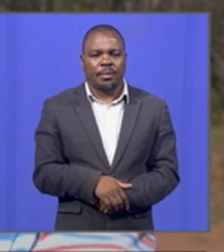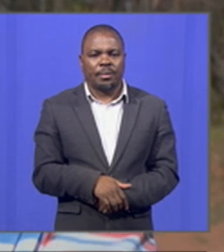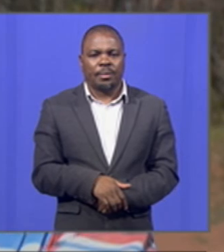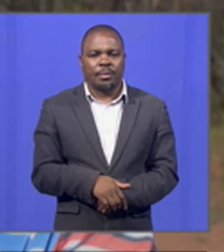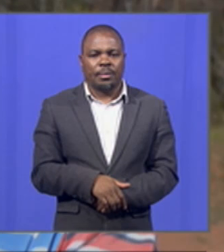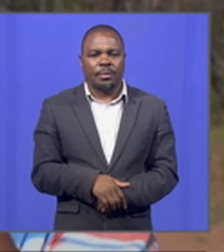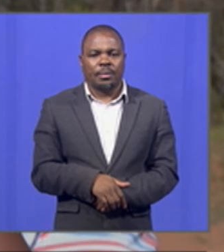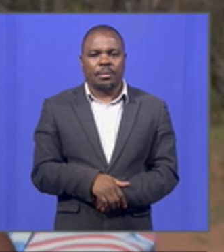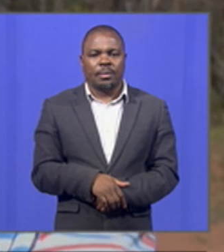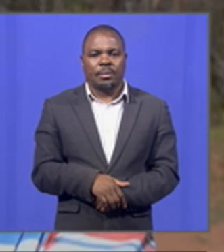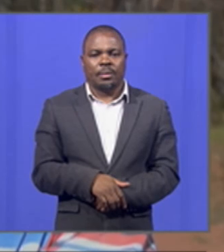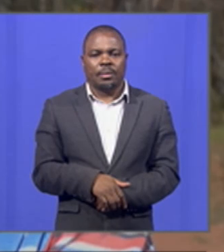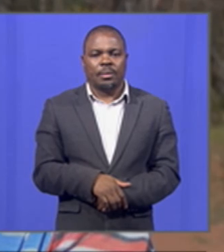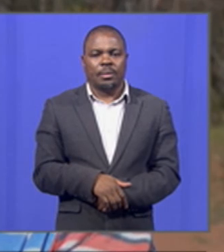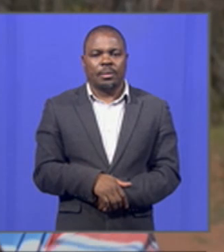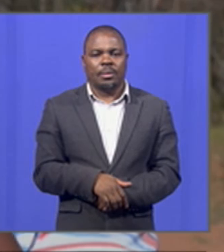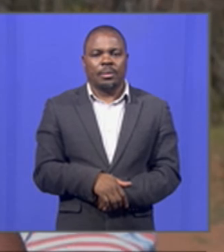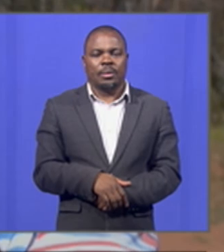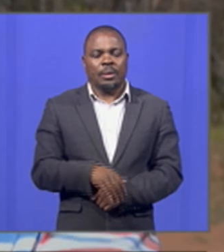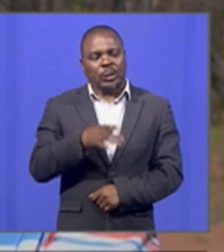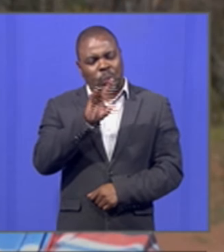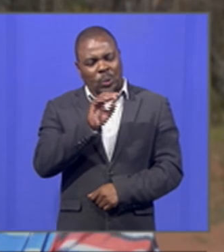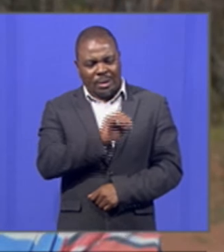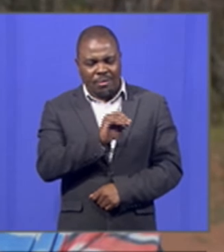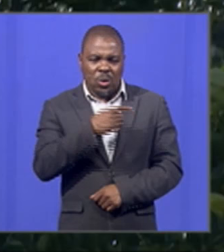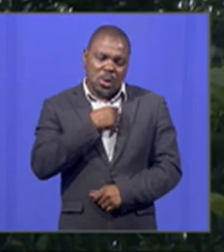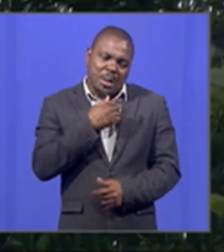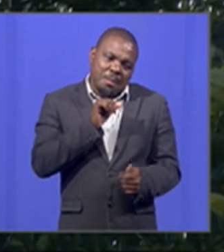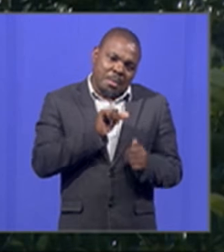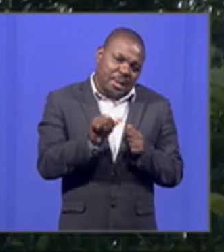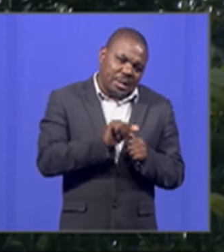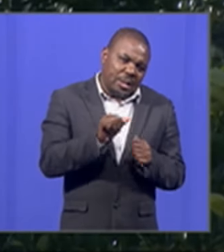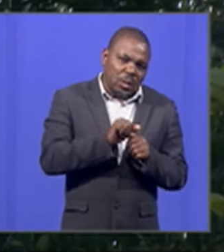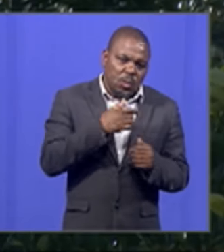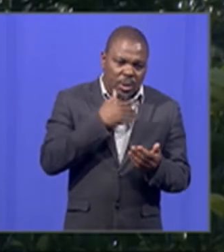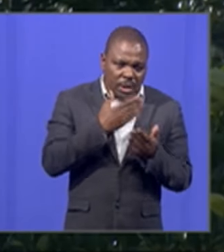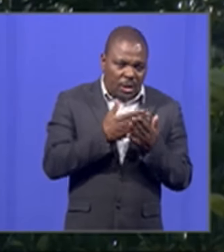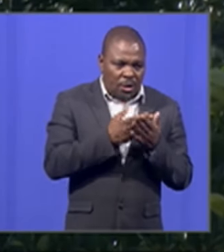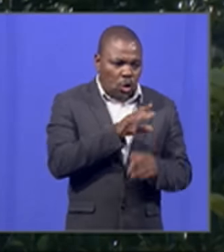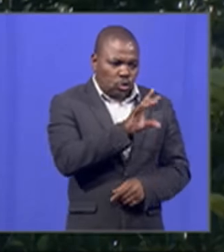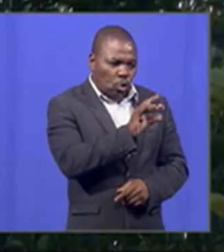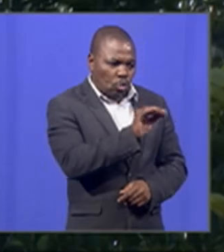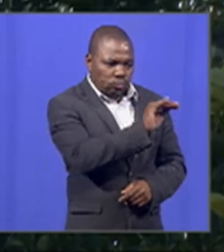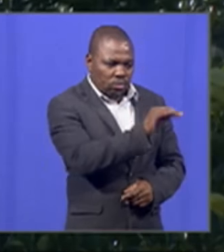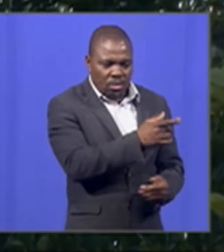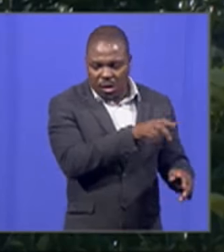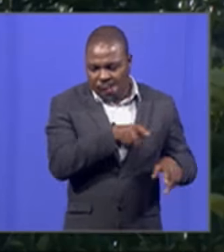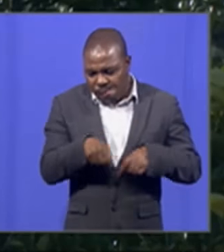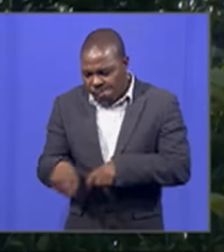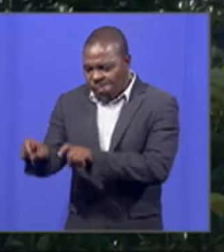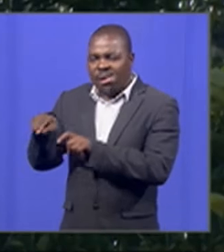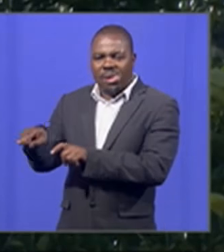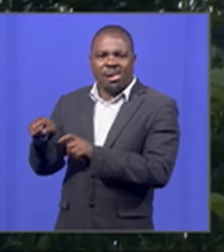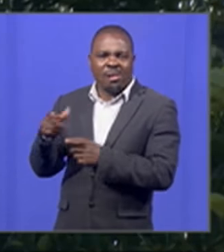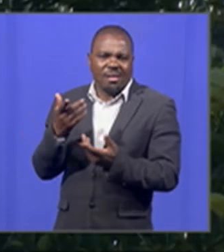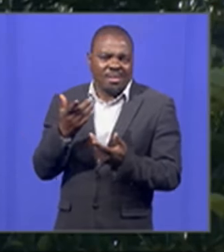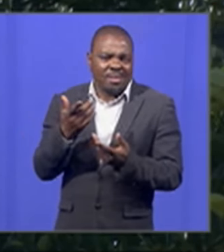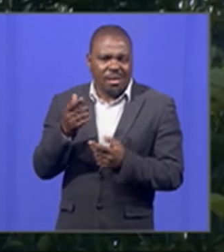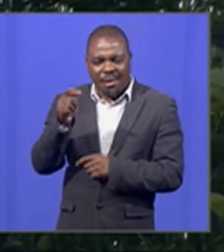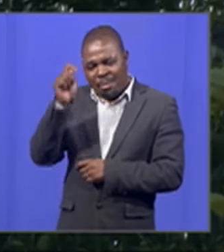are bullpup dogs. I mean, we could at least maybe have opened for those dogs at least to chase the young boy away or